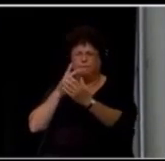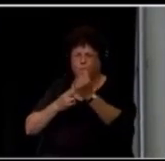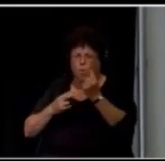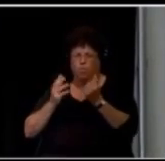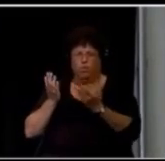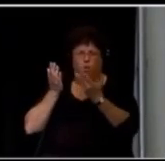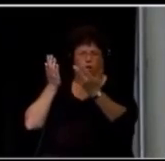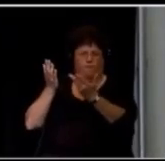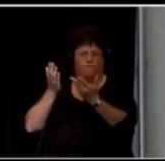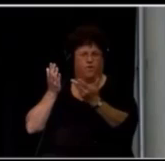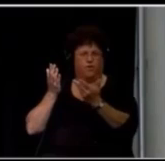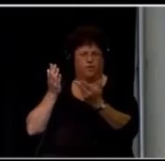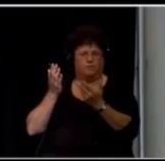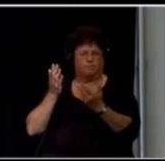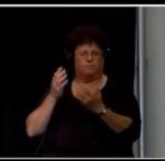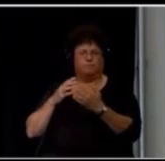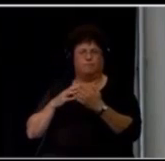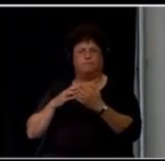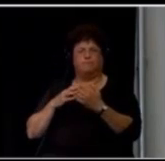capability in.